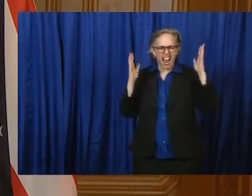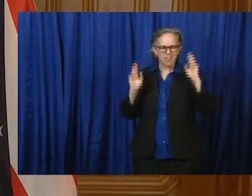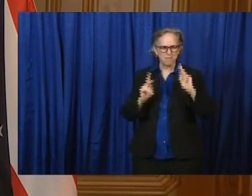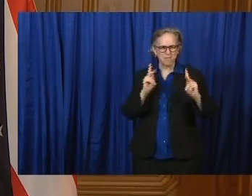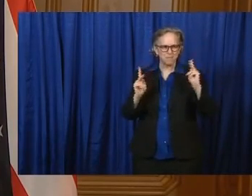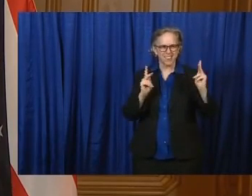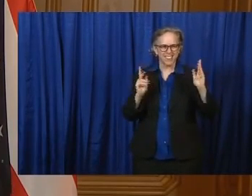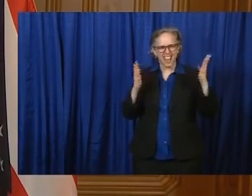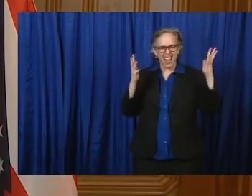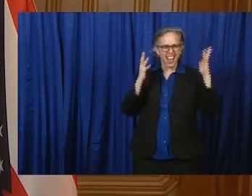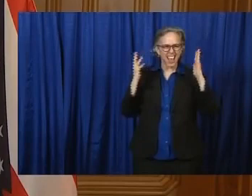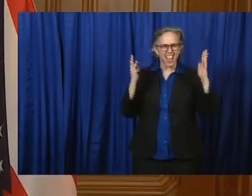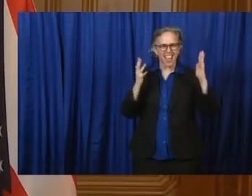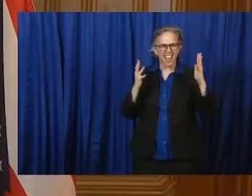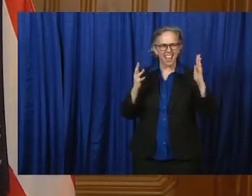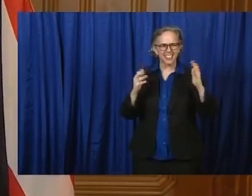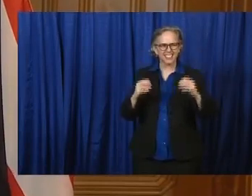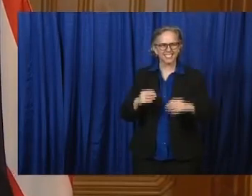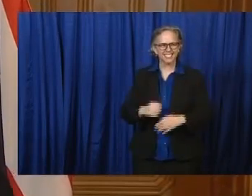Yes.